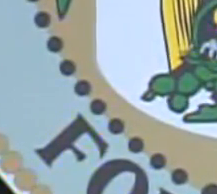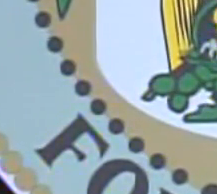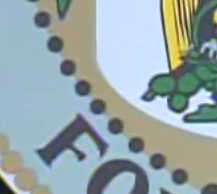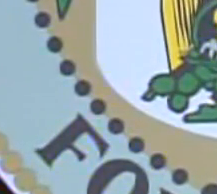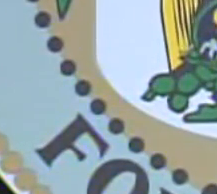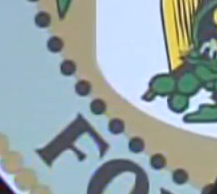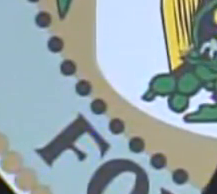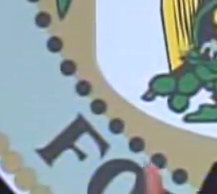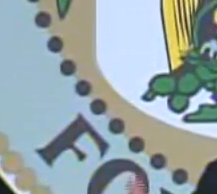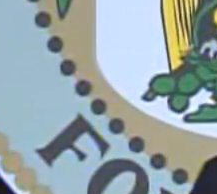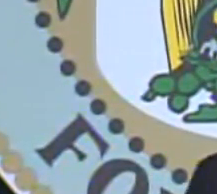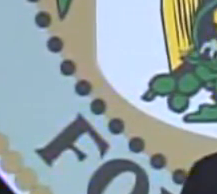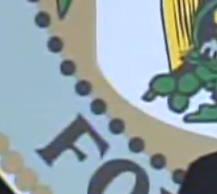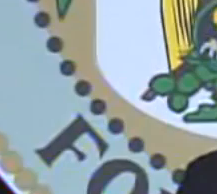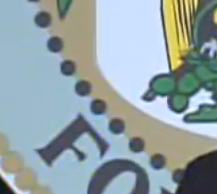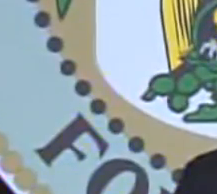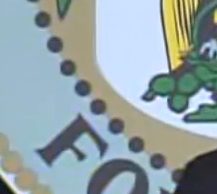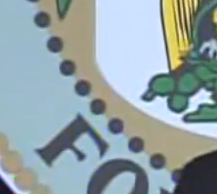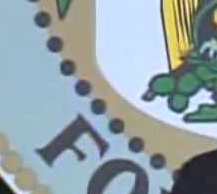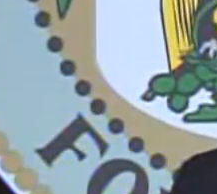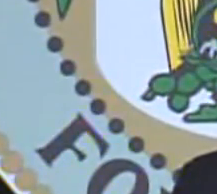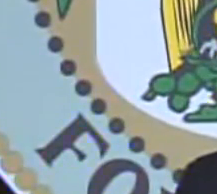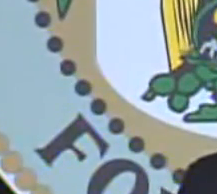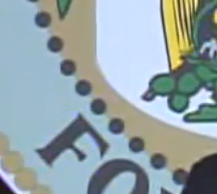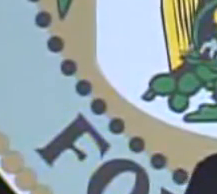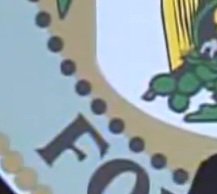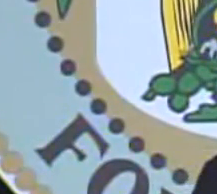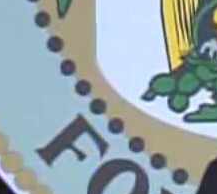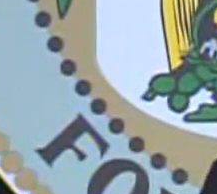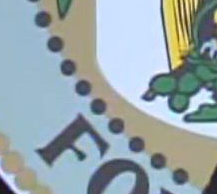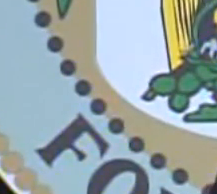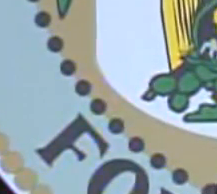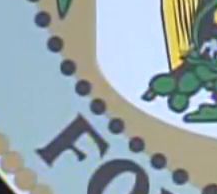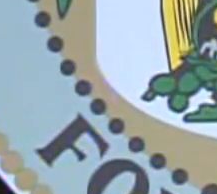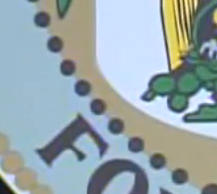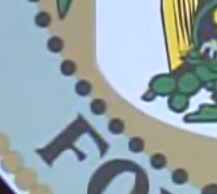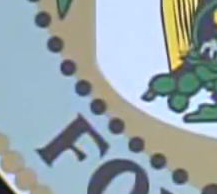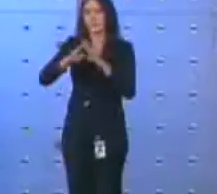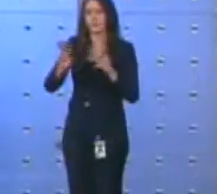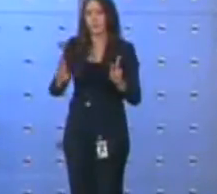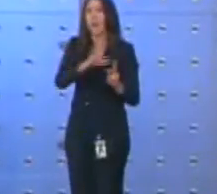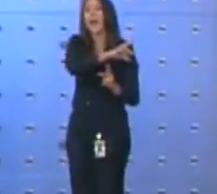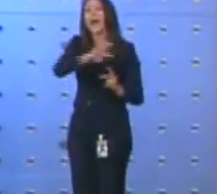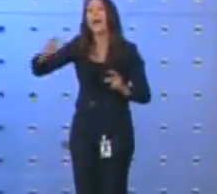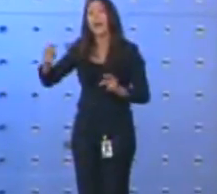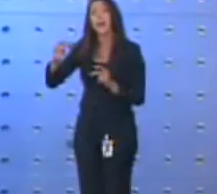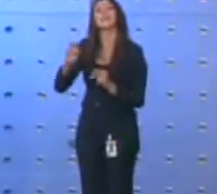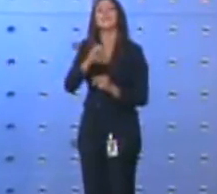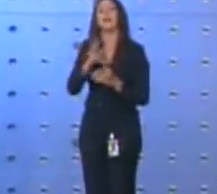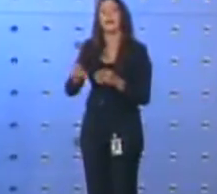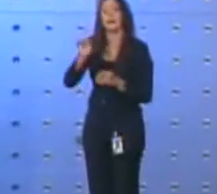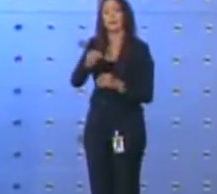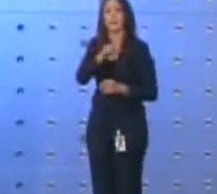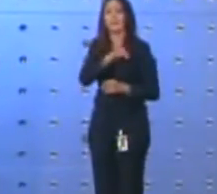economy, an economy that can provide the resources for city services and a higher quality of life for all of our residents. I said during my